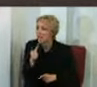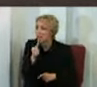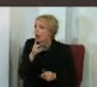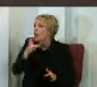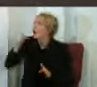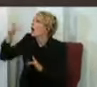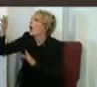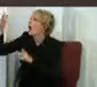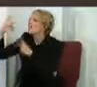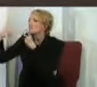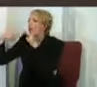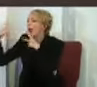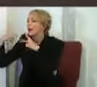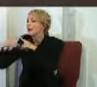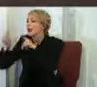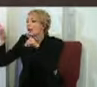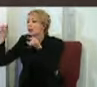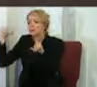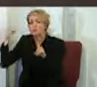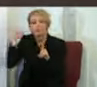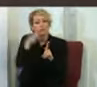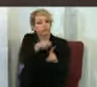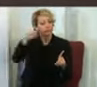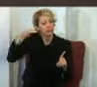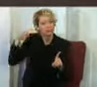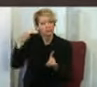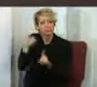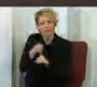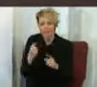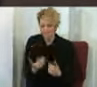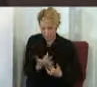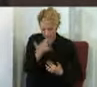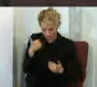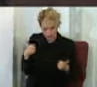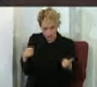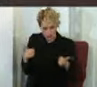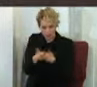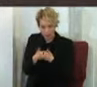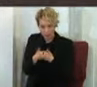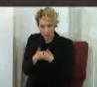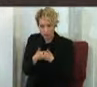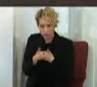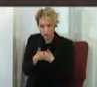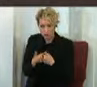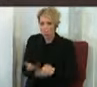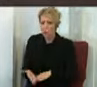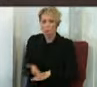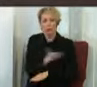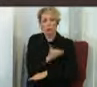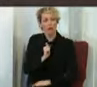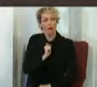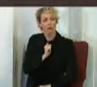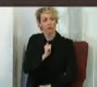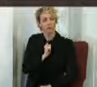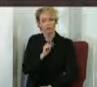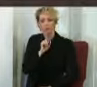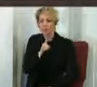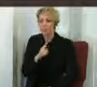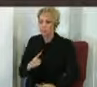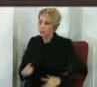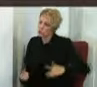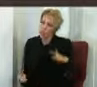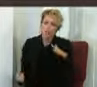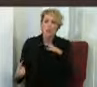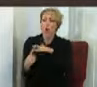us, filling us, inspiring us, challenging us, calling us to our better selves, so that we may truly show up in